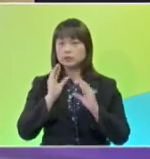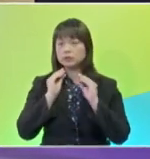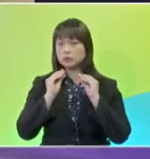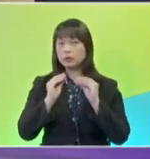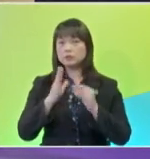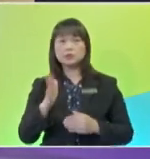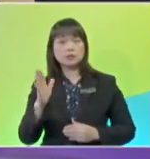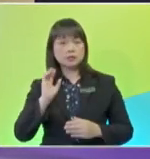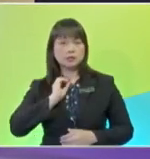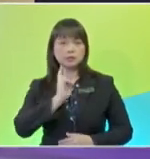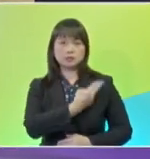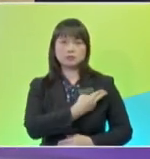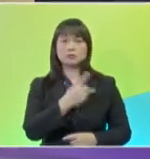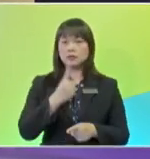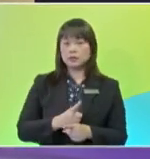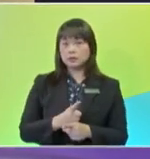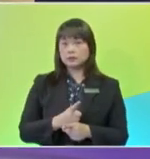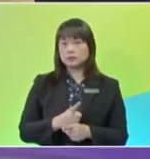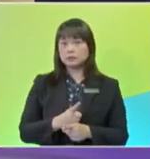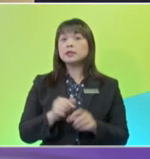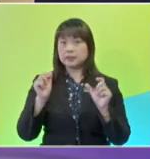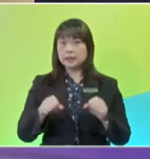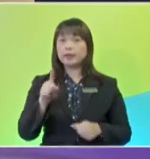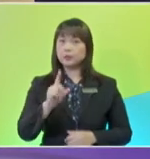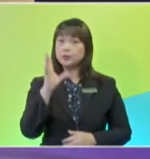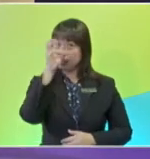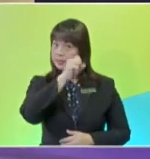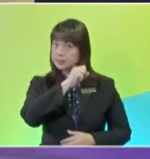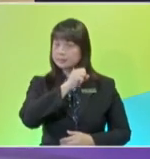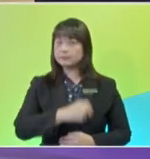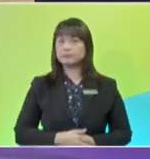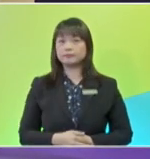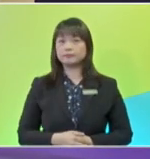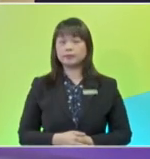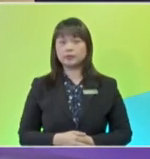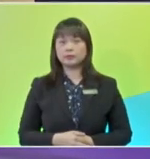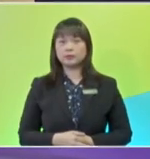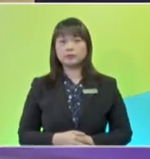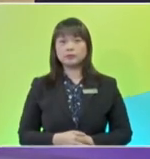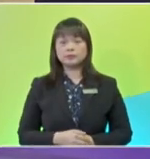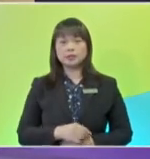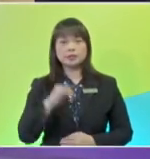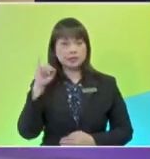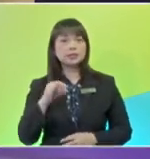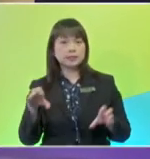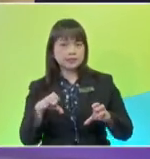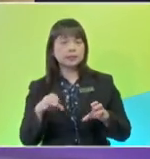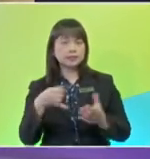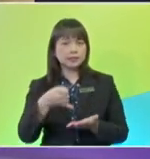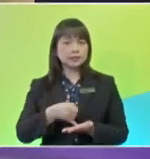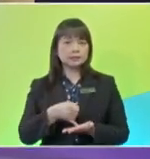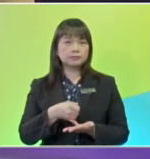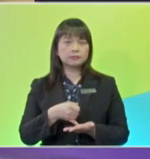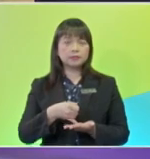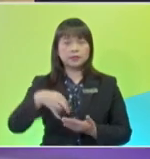and revolution, can you guess? We did it just a few minutes ago, right? Yeah. Rotation